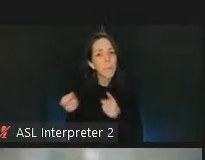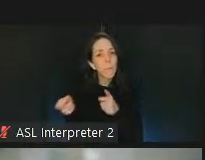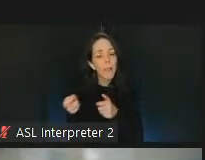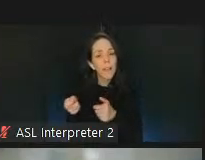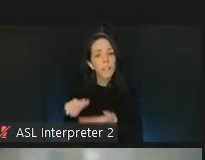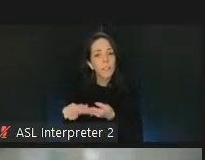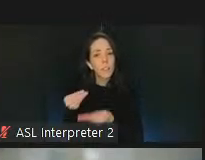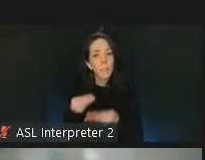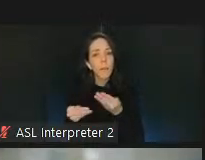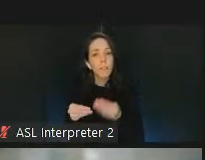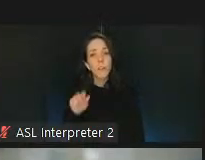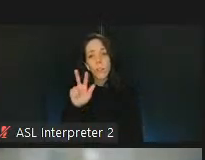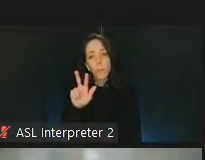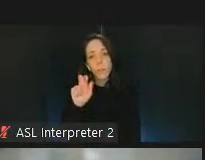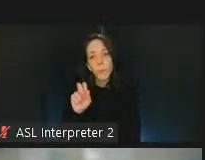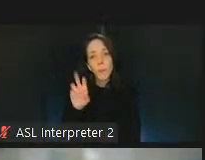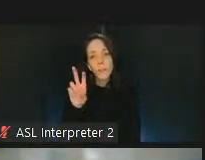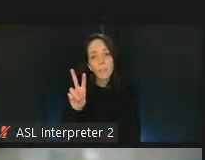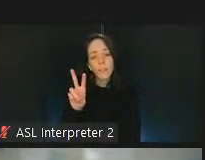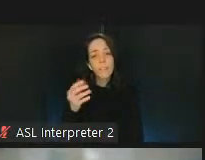3.7 salary savings.